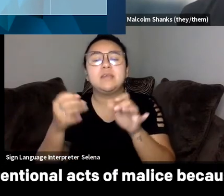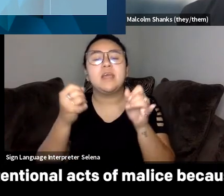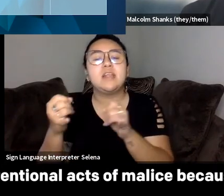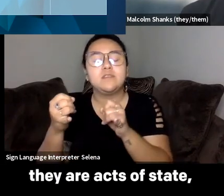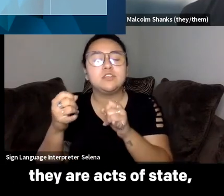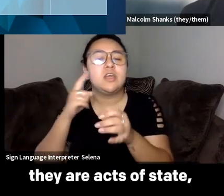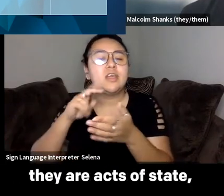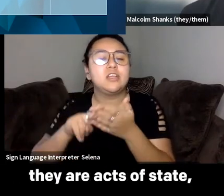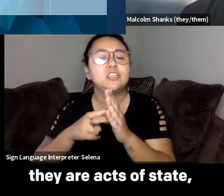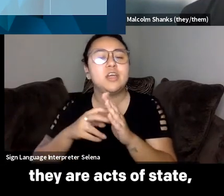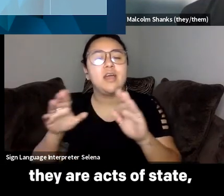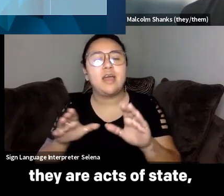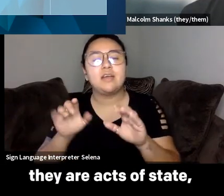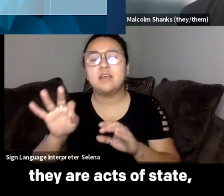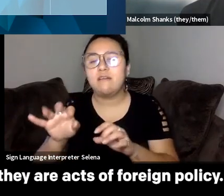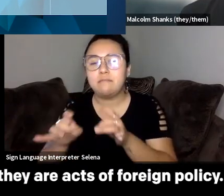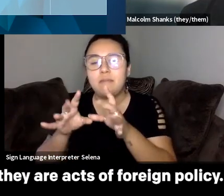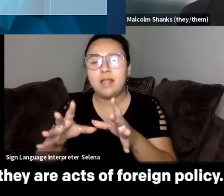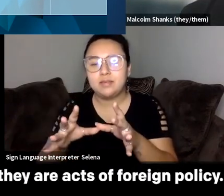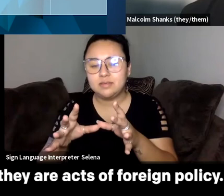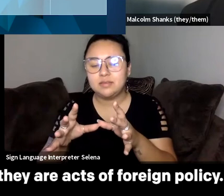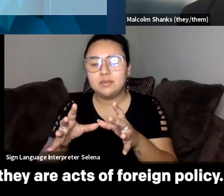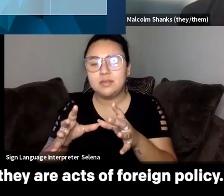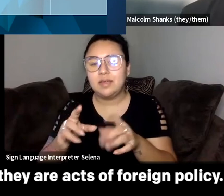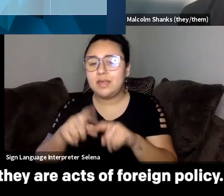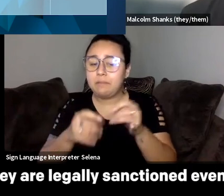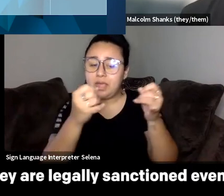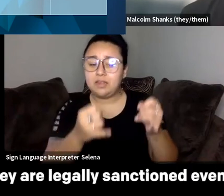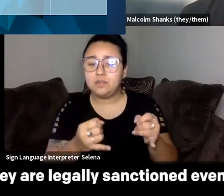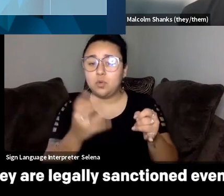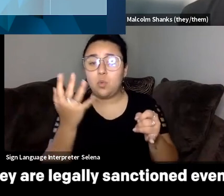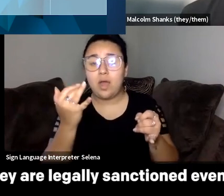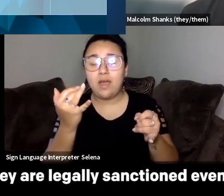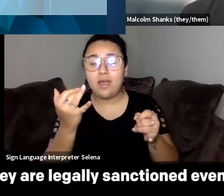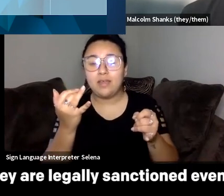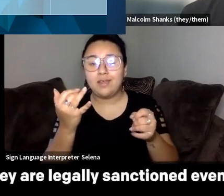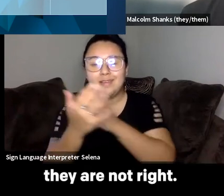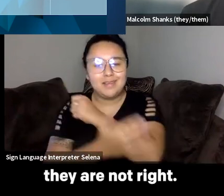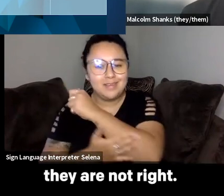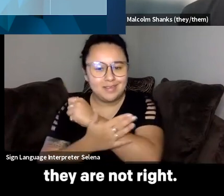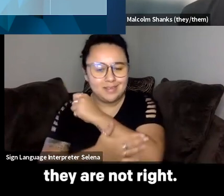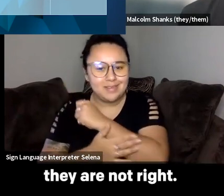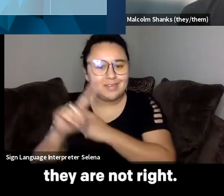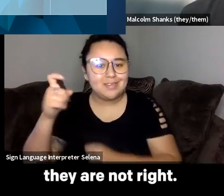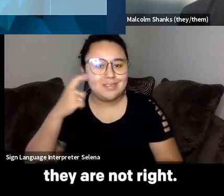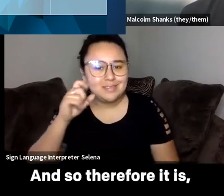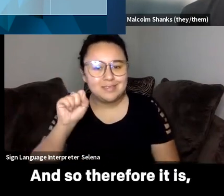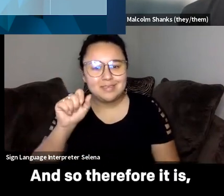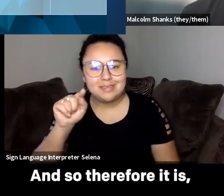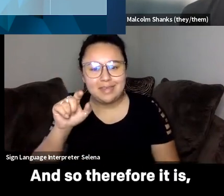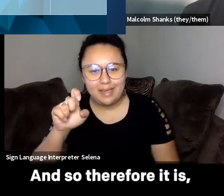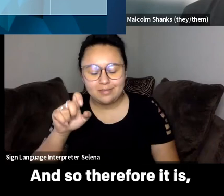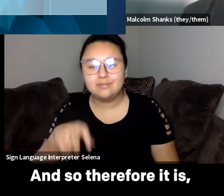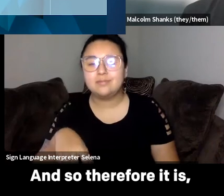malice because they are acts of state. They are acts of foreign policy. They are legally sanctioned, even if they are not right. And